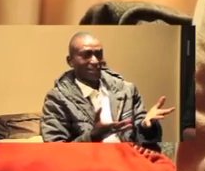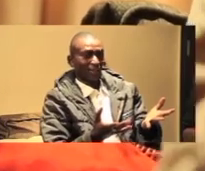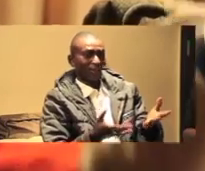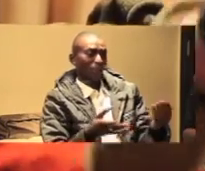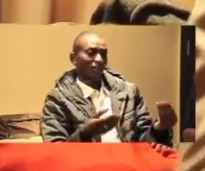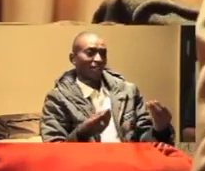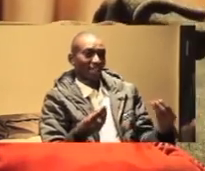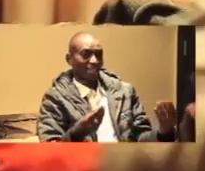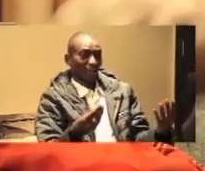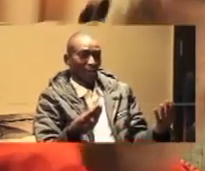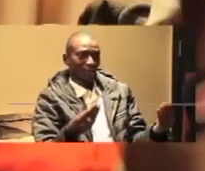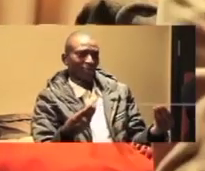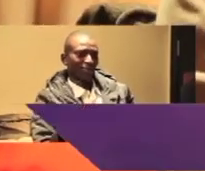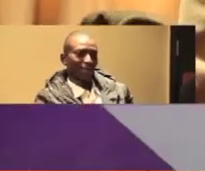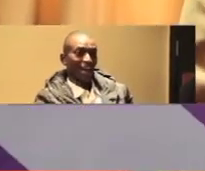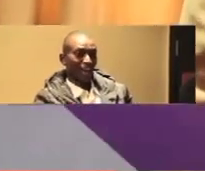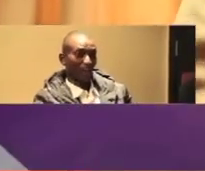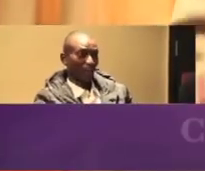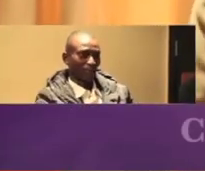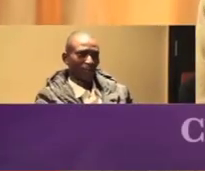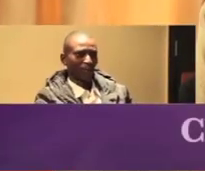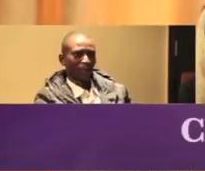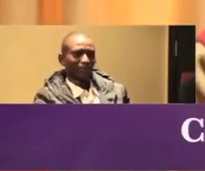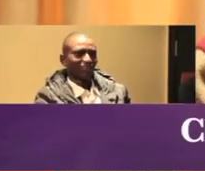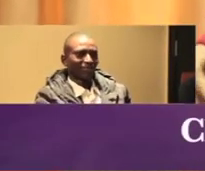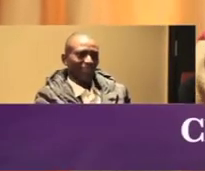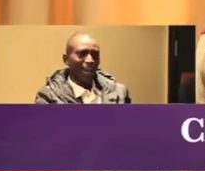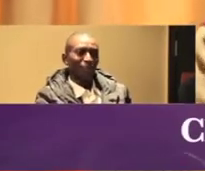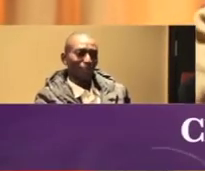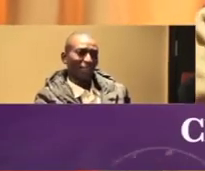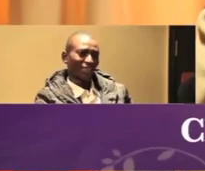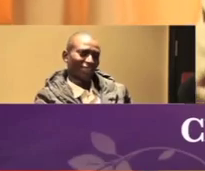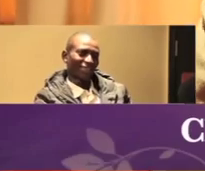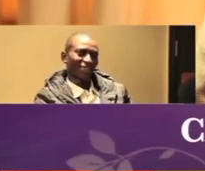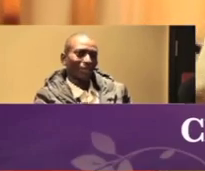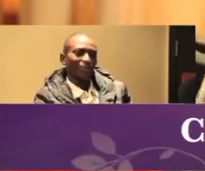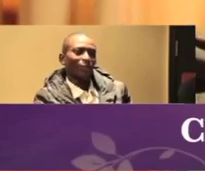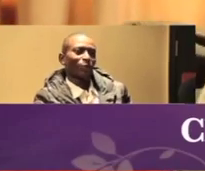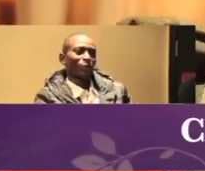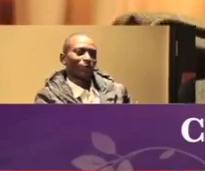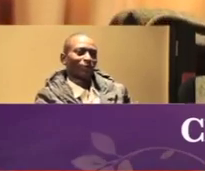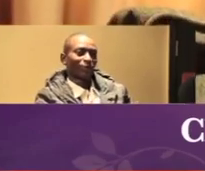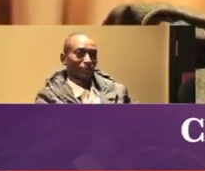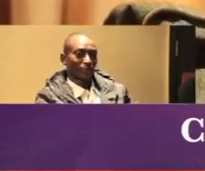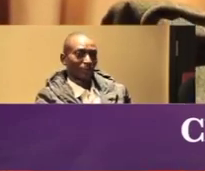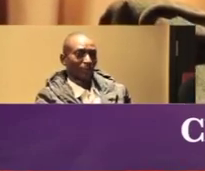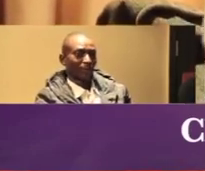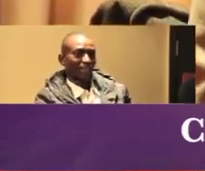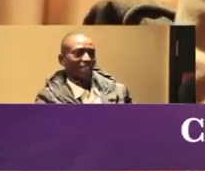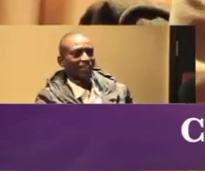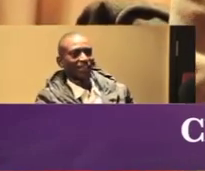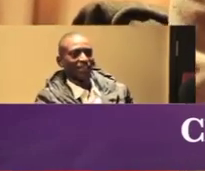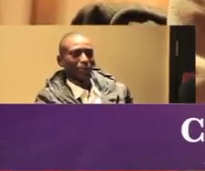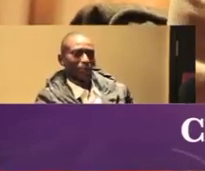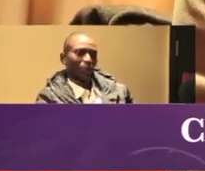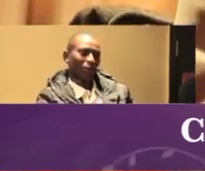business, because like now, I have a wife, so I have to find something to do so that